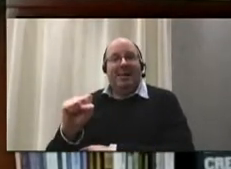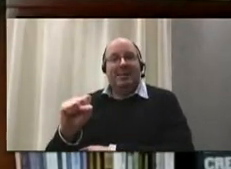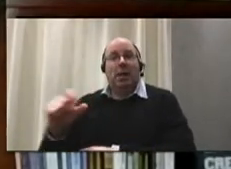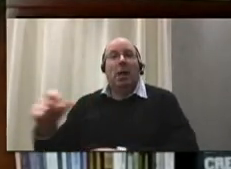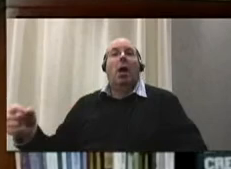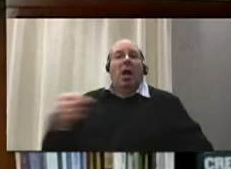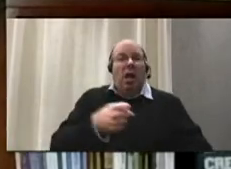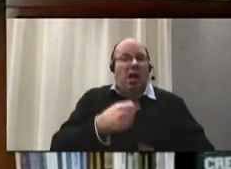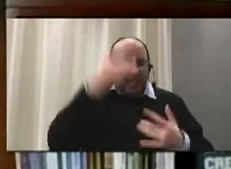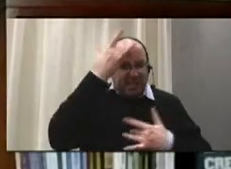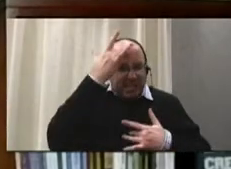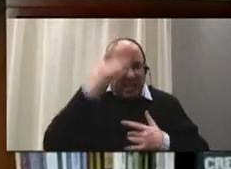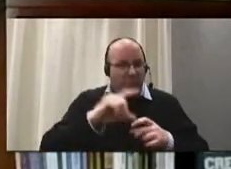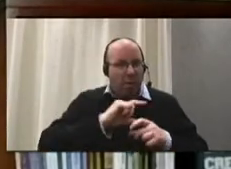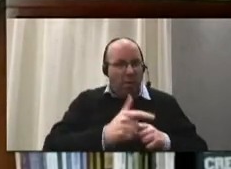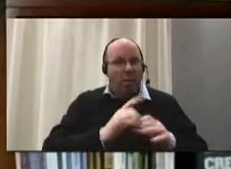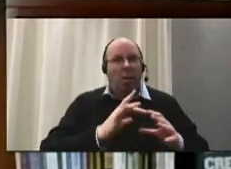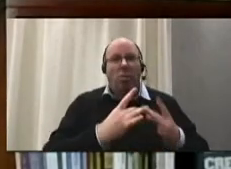is,